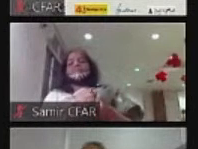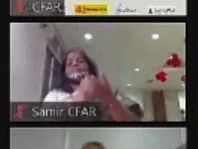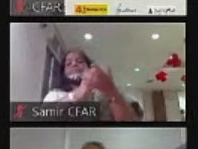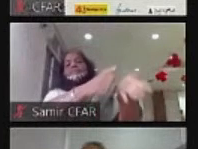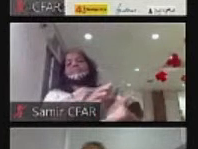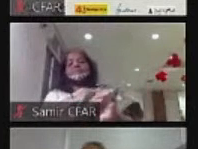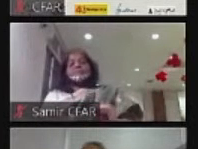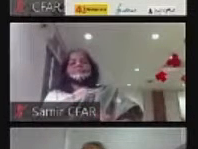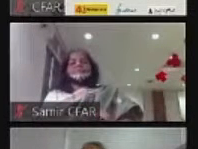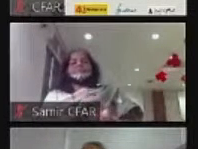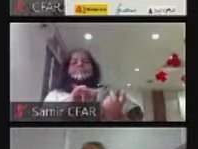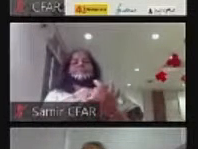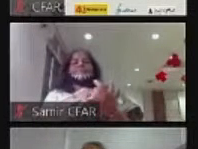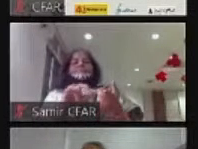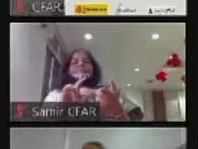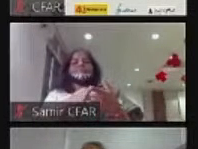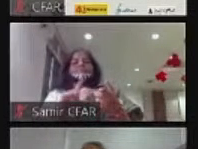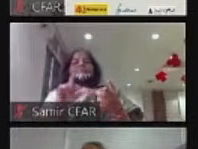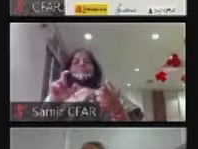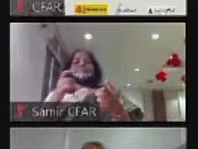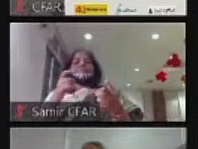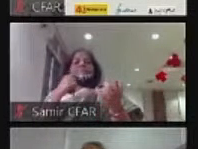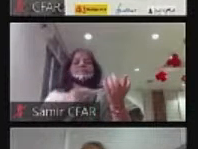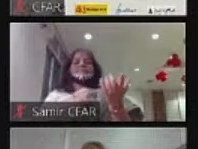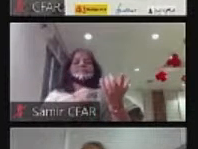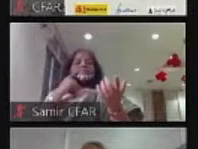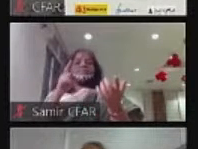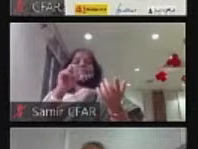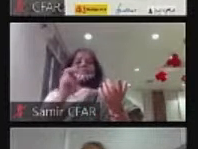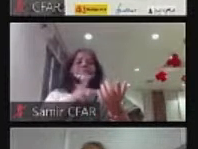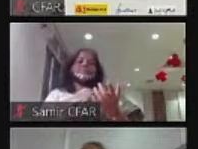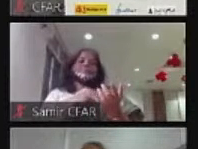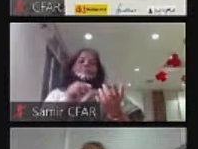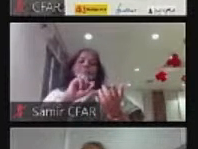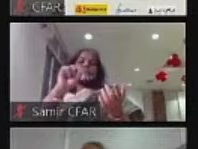this, people with disabilities also have access to this.